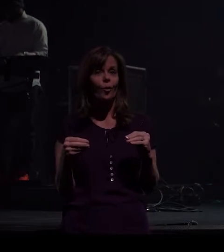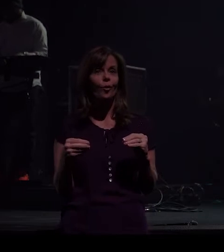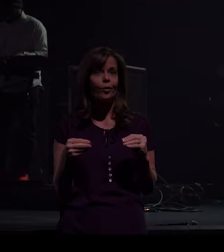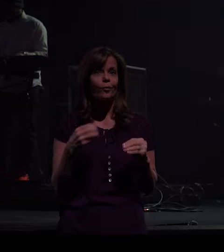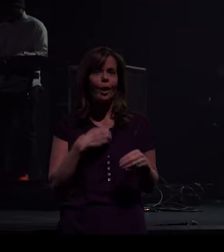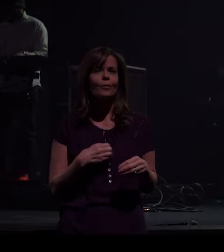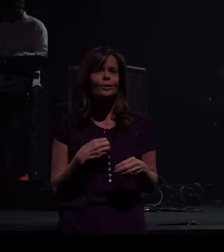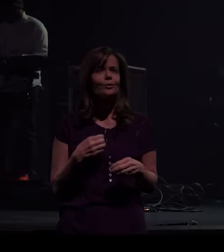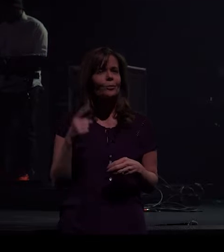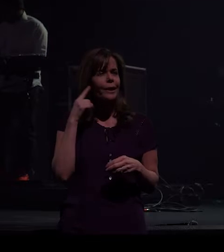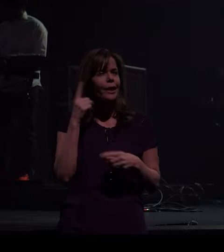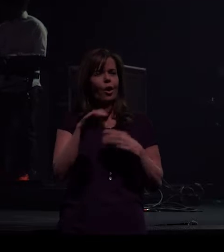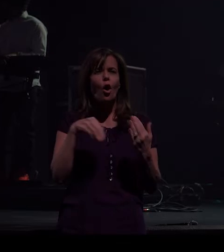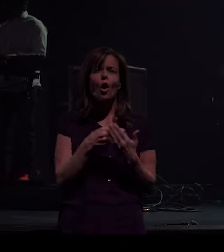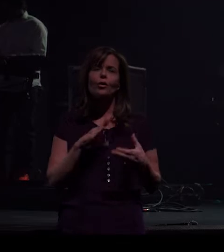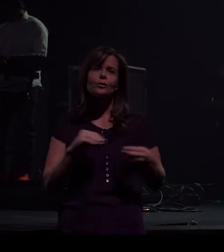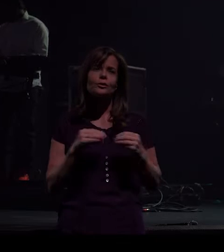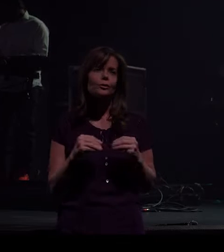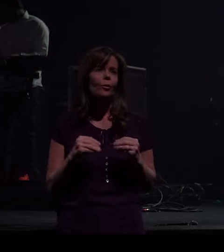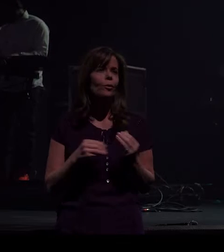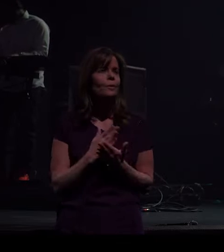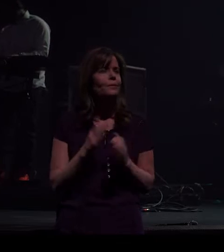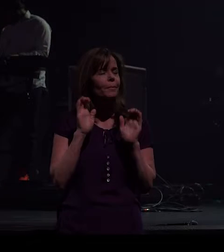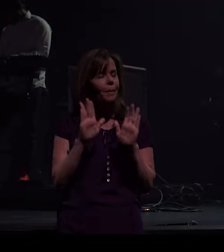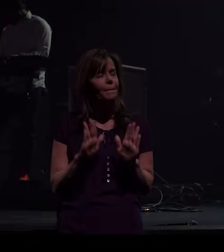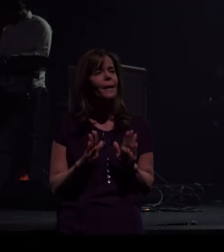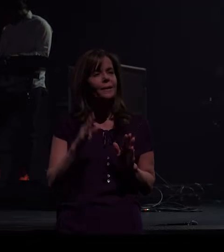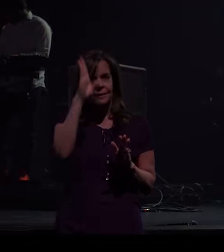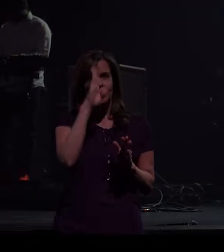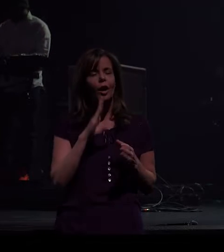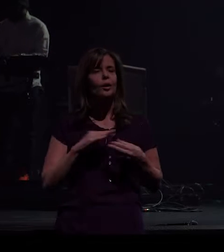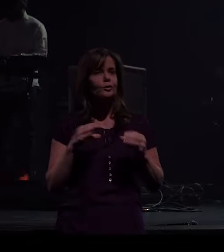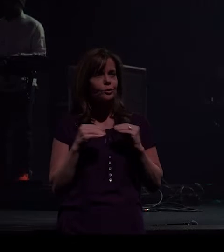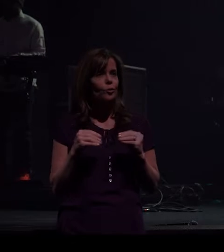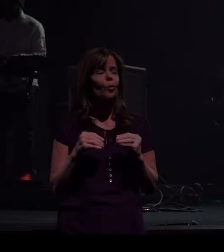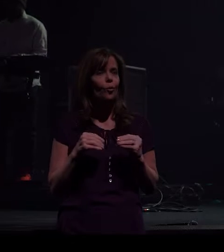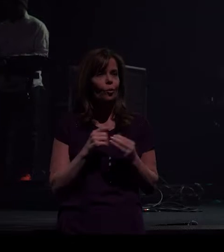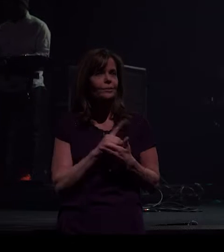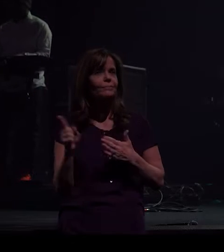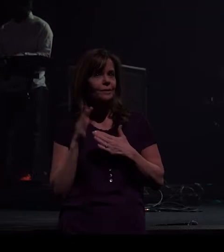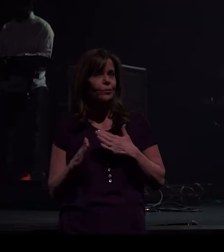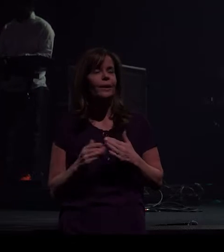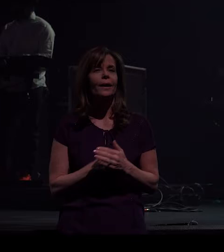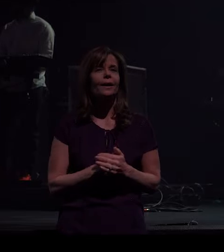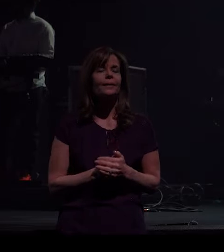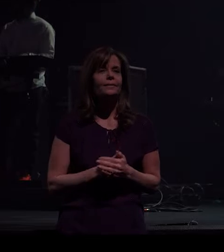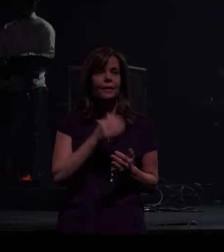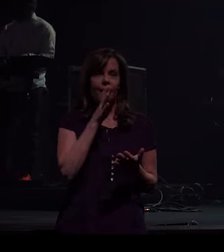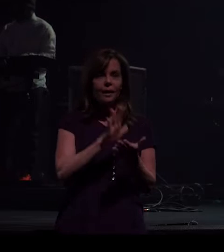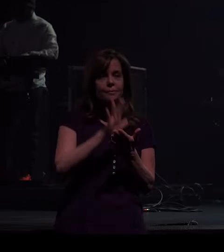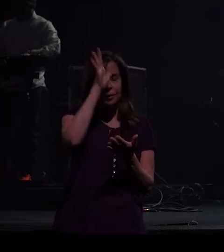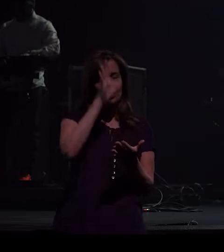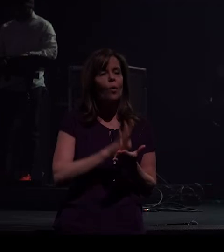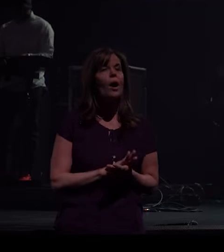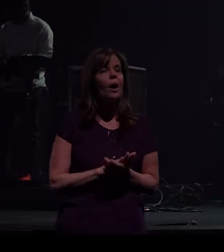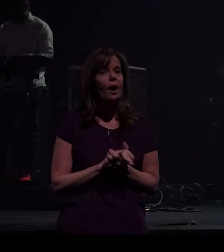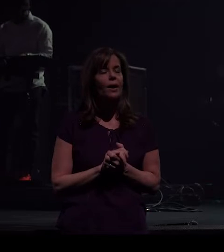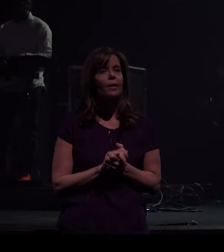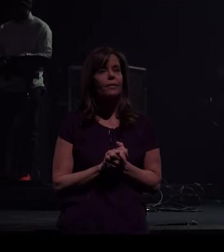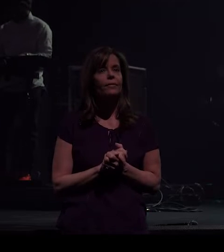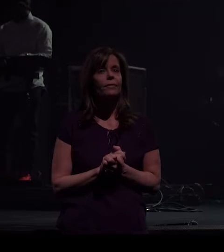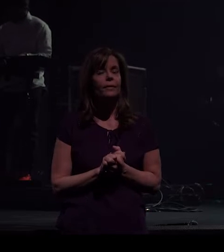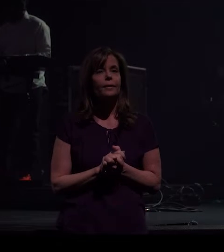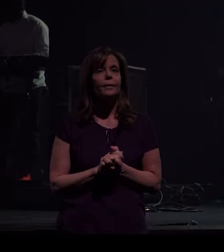the stories, because I heard some amazing God stories that weekend. The husband and wife who decided to go all in for Jesus and